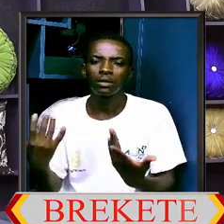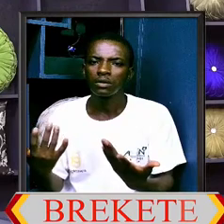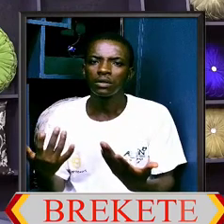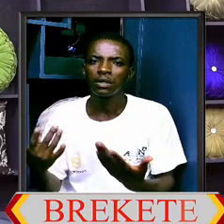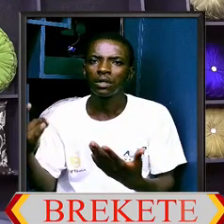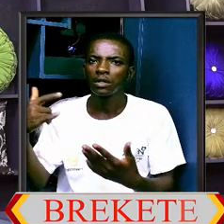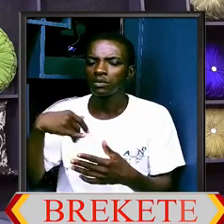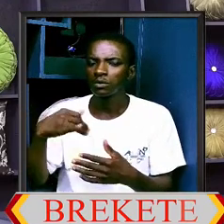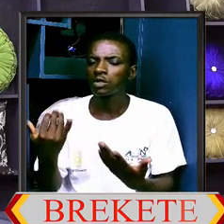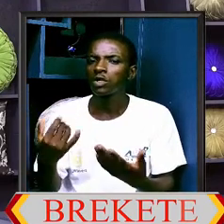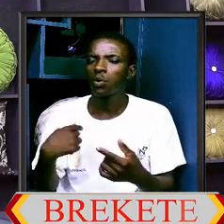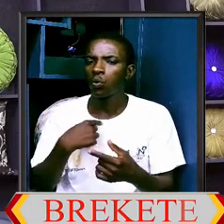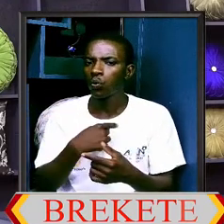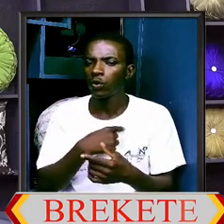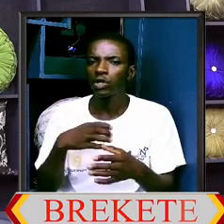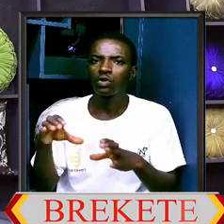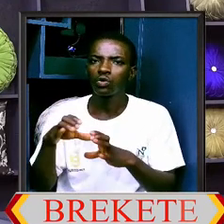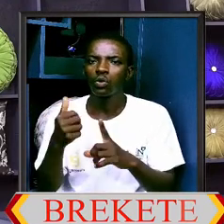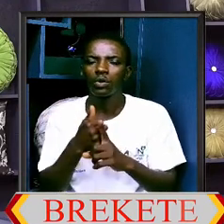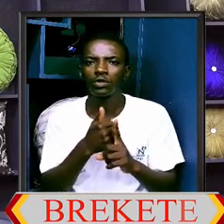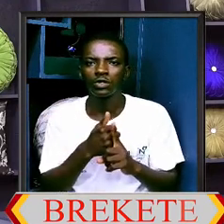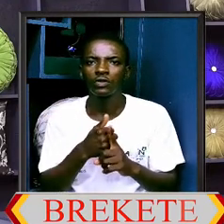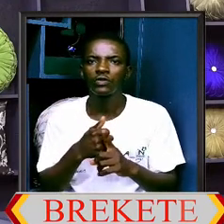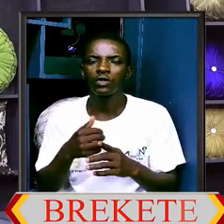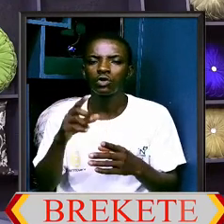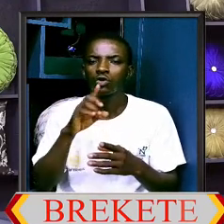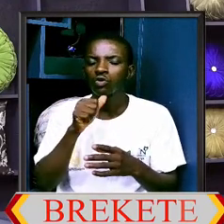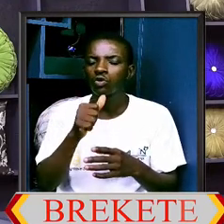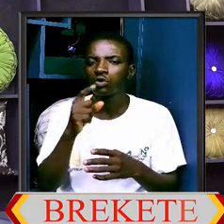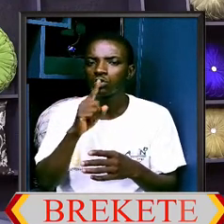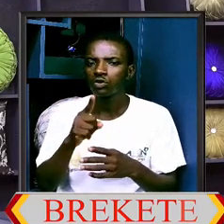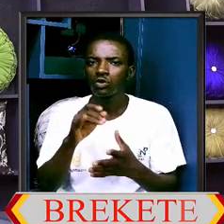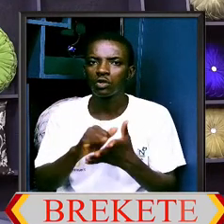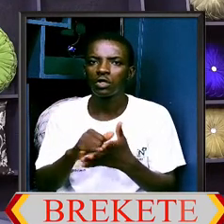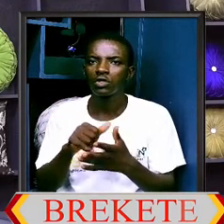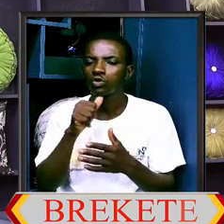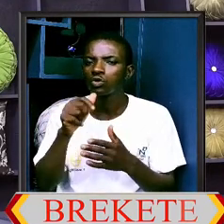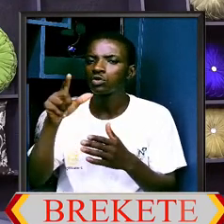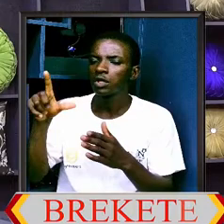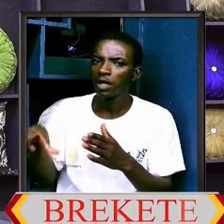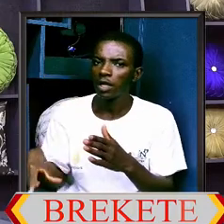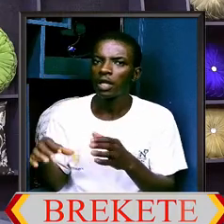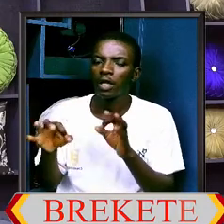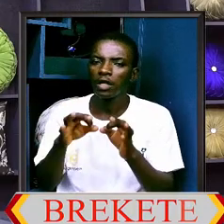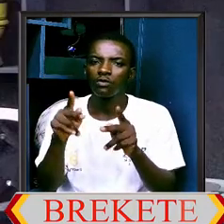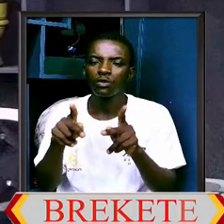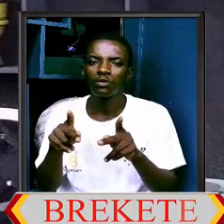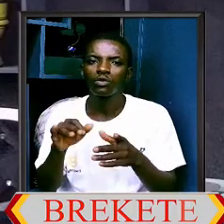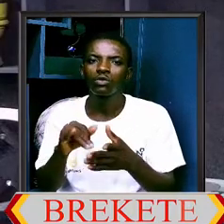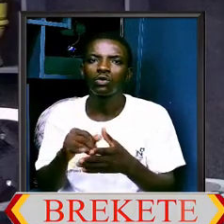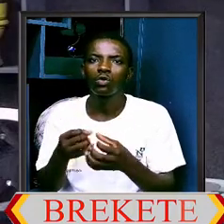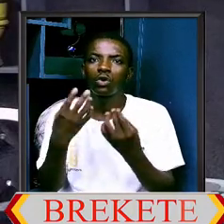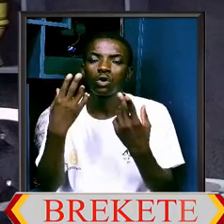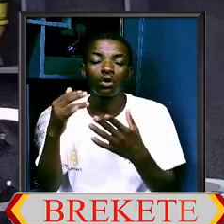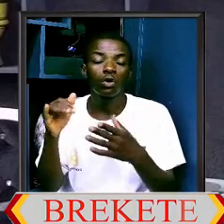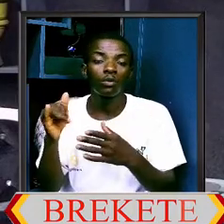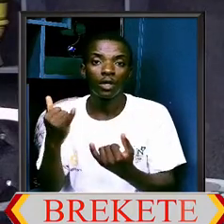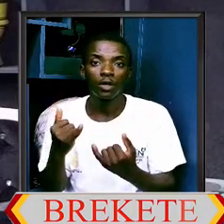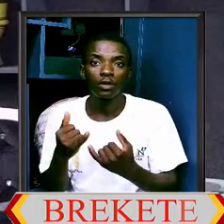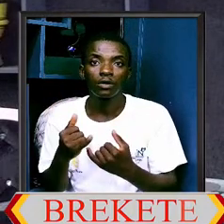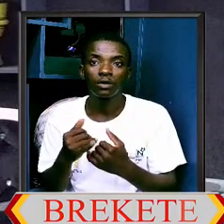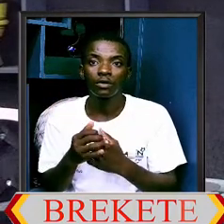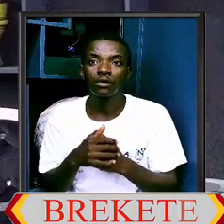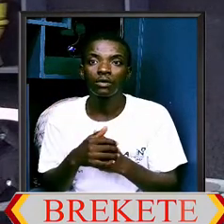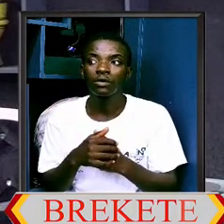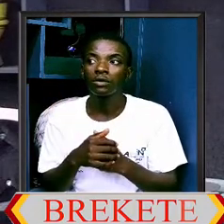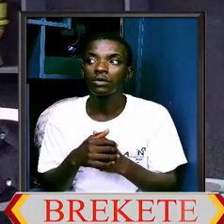exporters they be. Now we, they do ourselves. And I know sure say it's still done too late. If people go wake up now, the same you seedling. You are